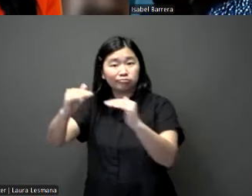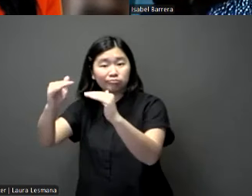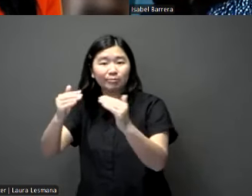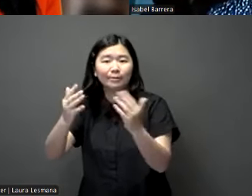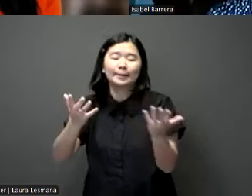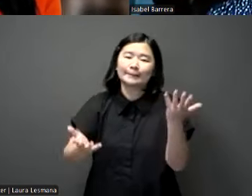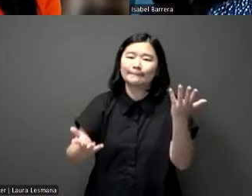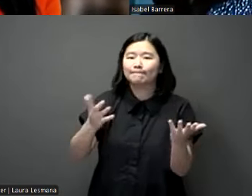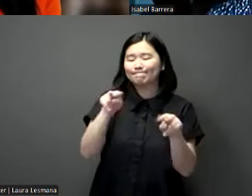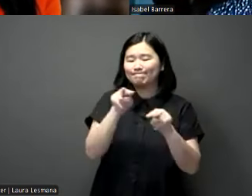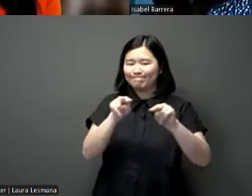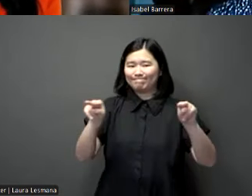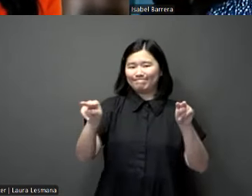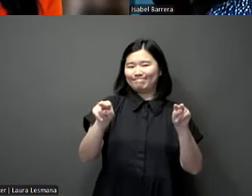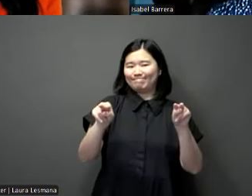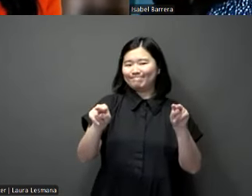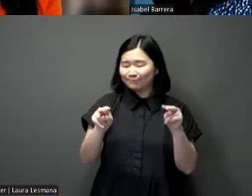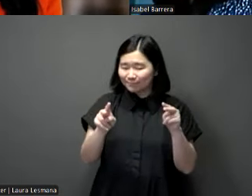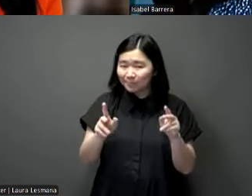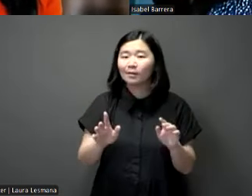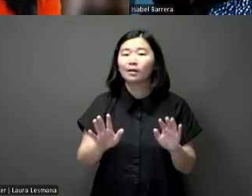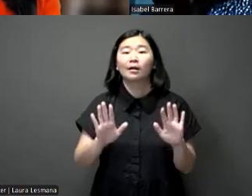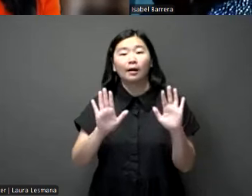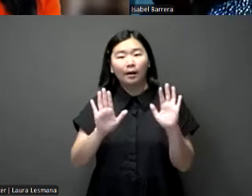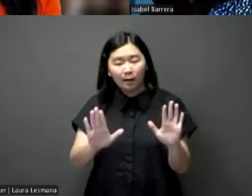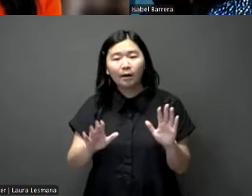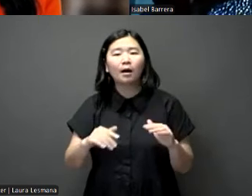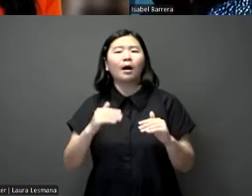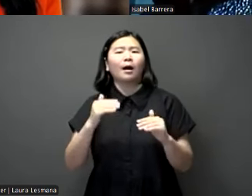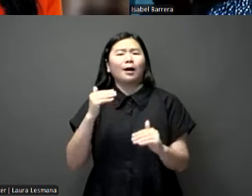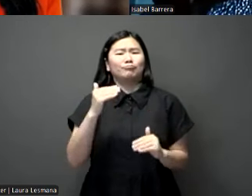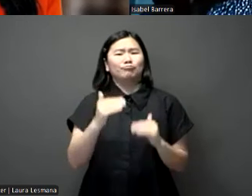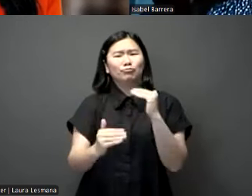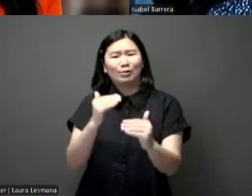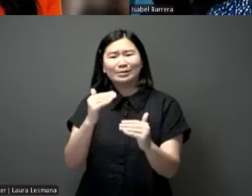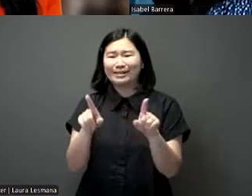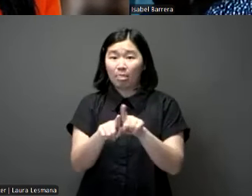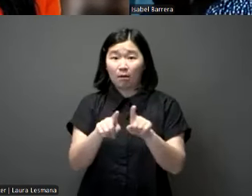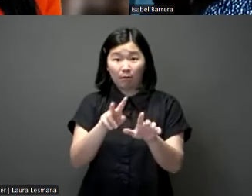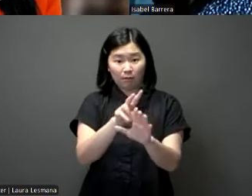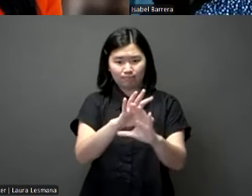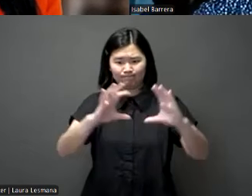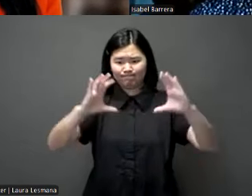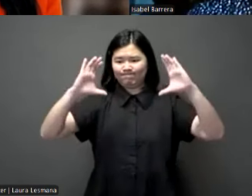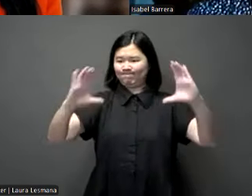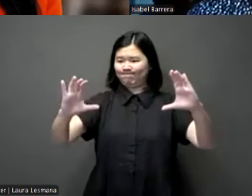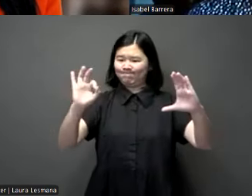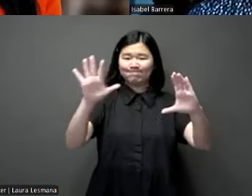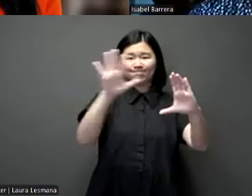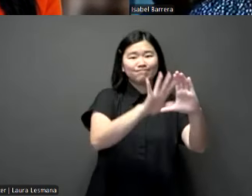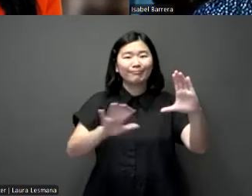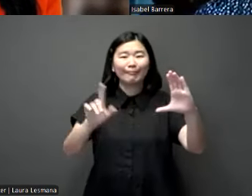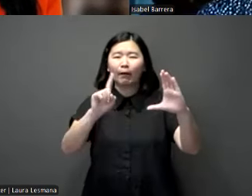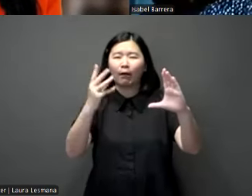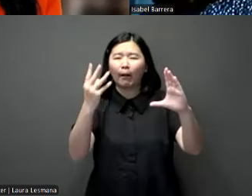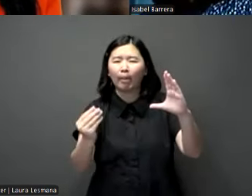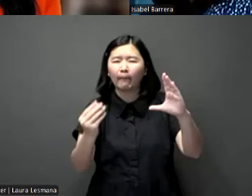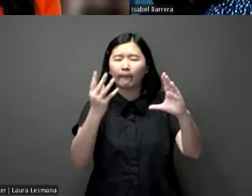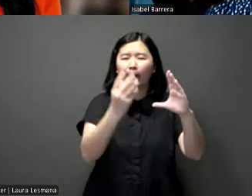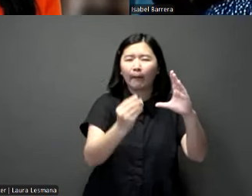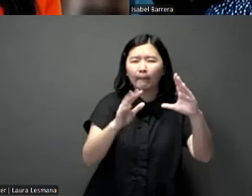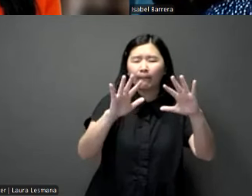wanting to be able to identify what is what interventions need to be strengthened for the